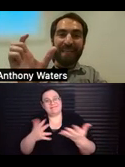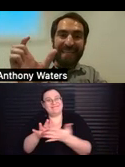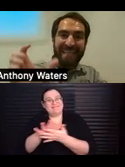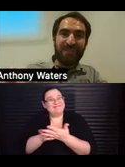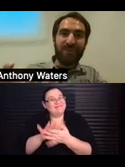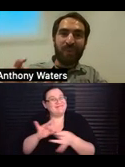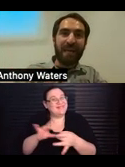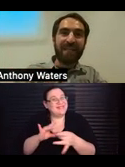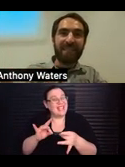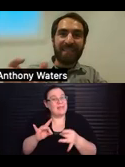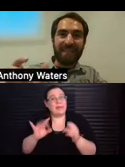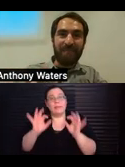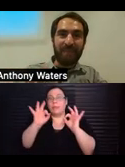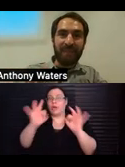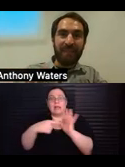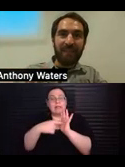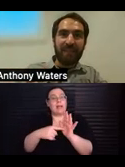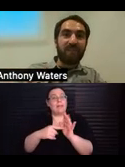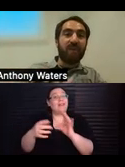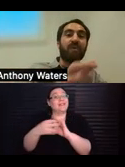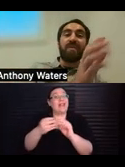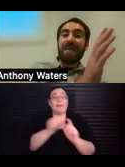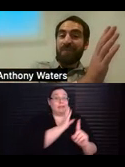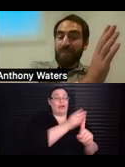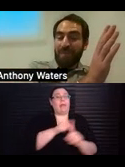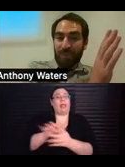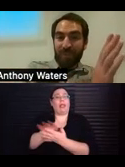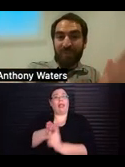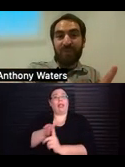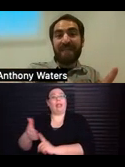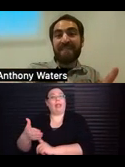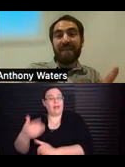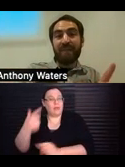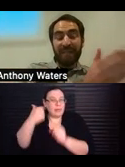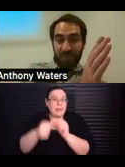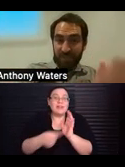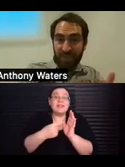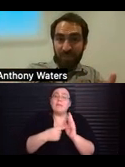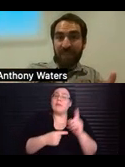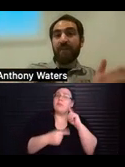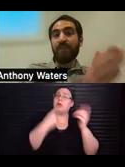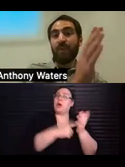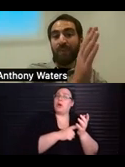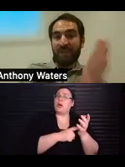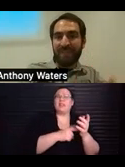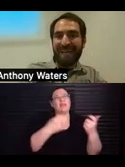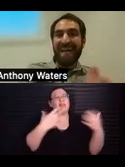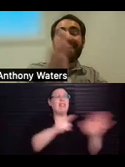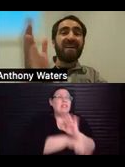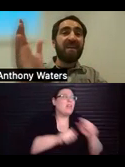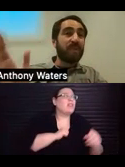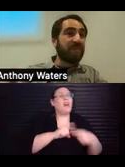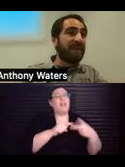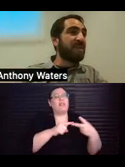of indirect statement. So sometimes, remember, we'll hear the direct statement, "I should just kill myself," or "I want to